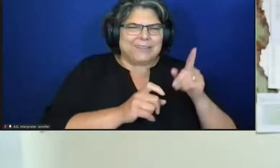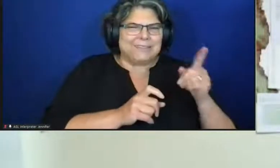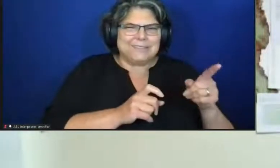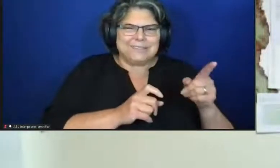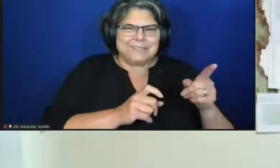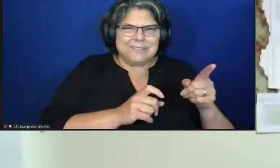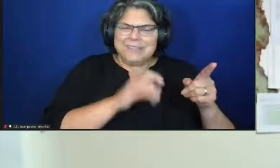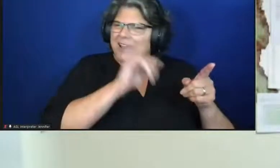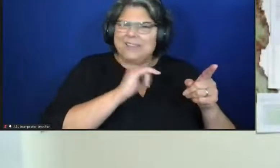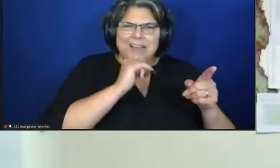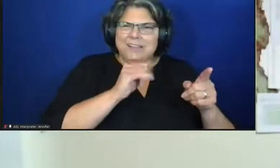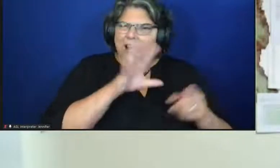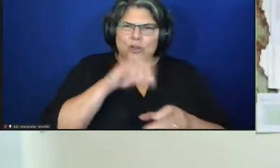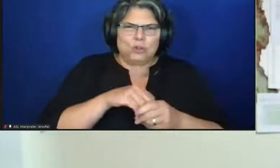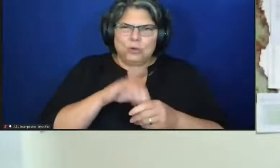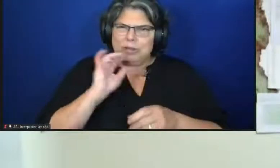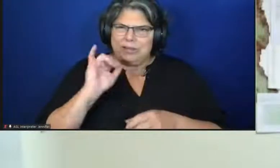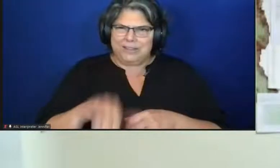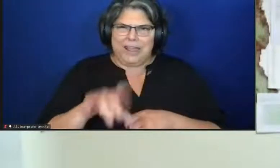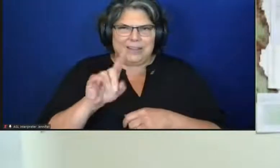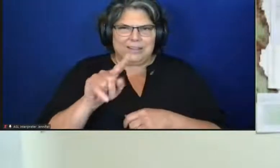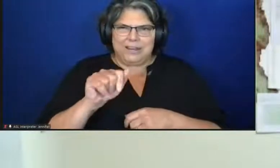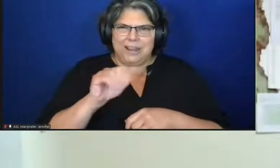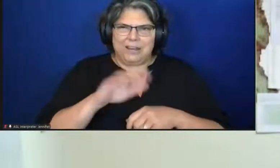I showed you in that graph.